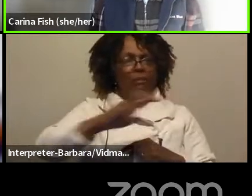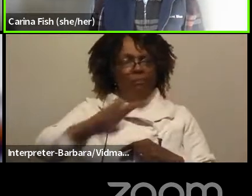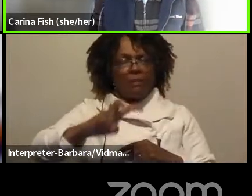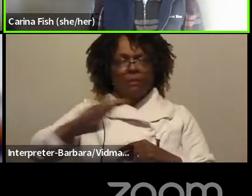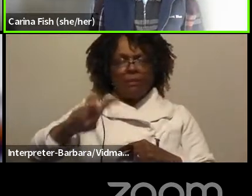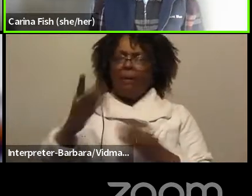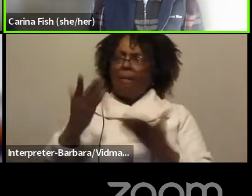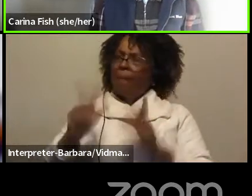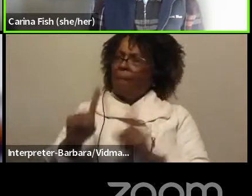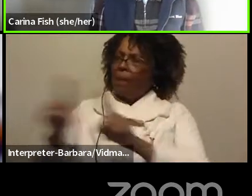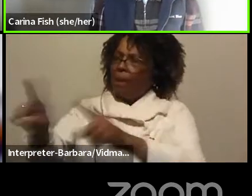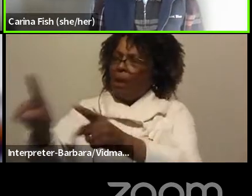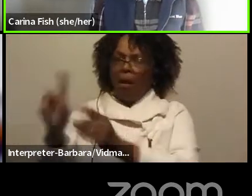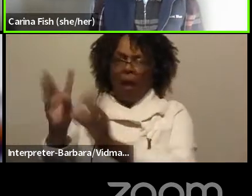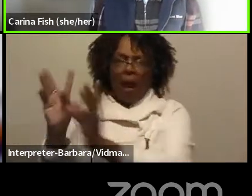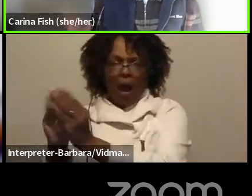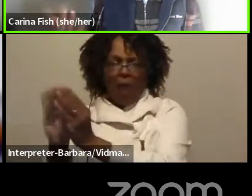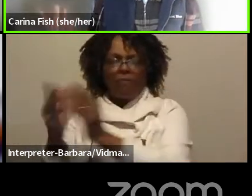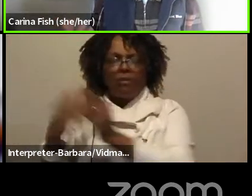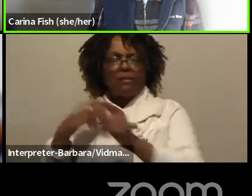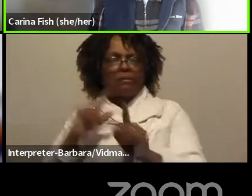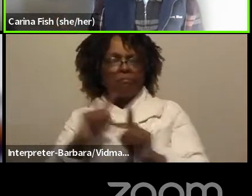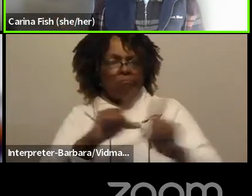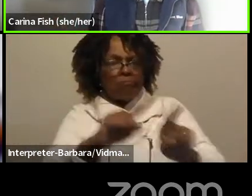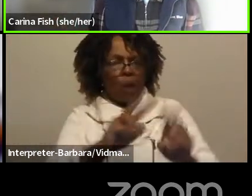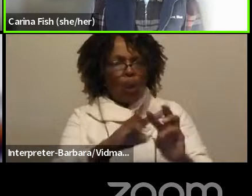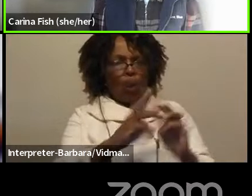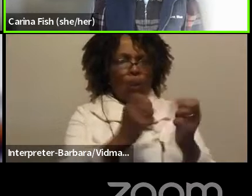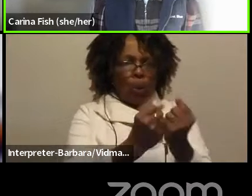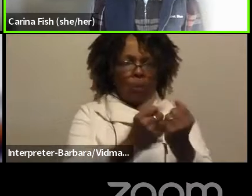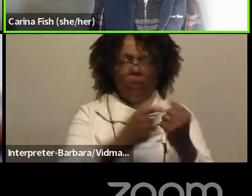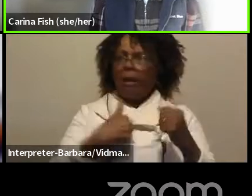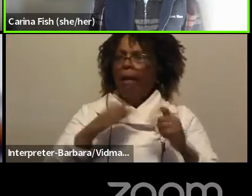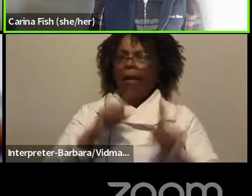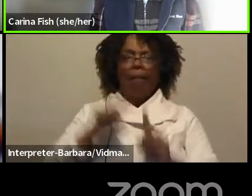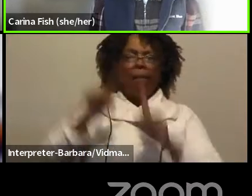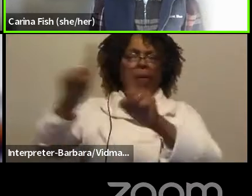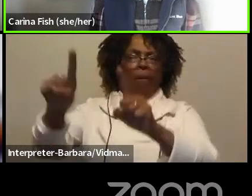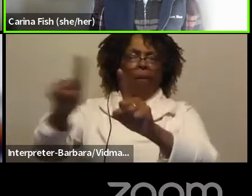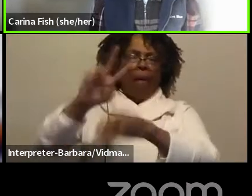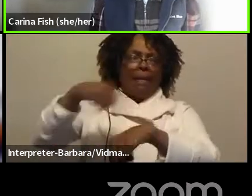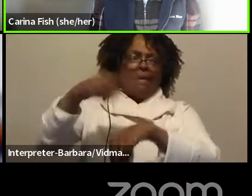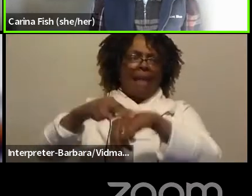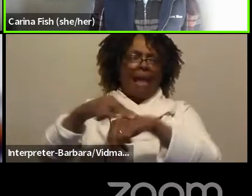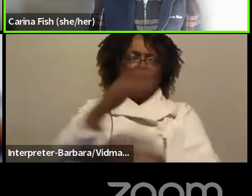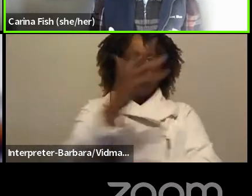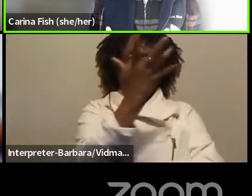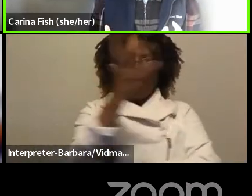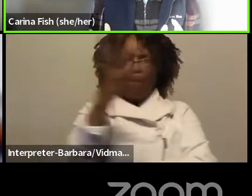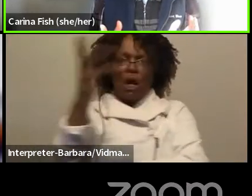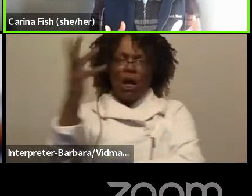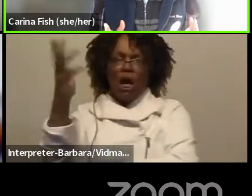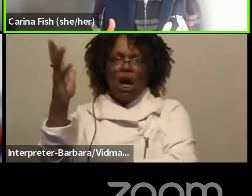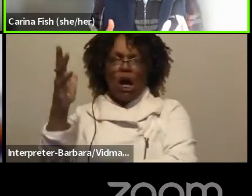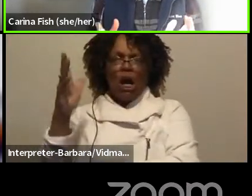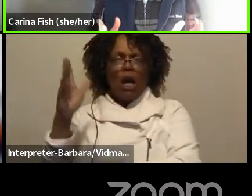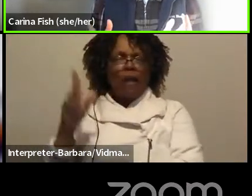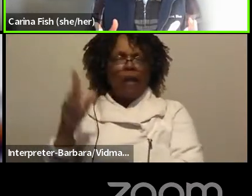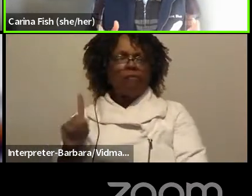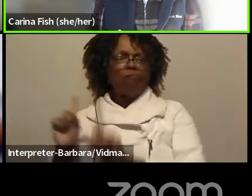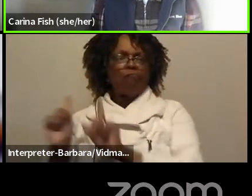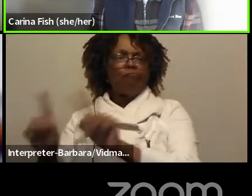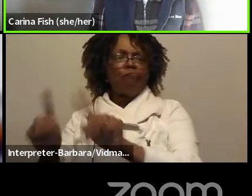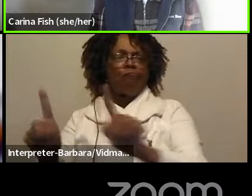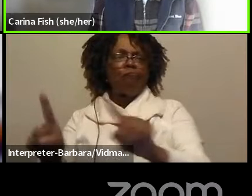I would take a few days to myself to go explore a different national park somewhere. So that was a nice way to make sure I'd always had a cushion on